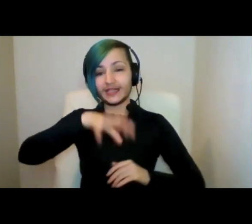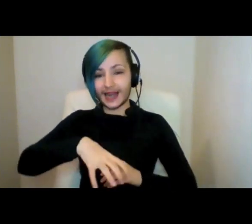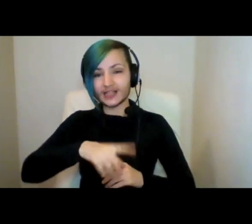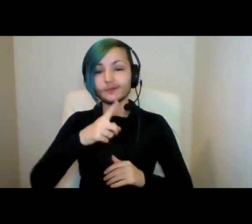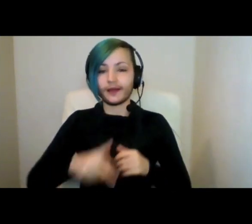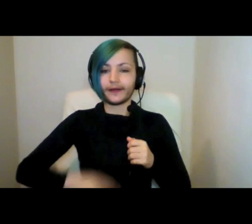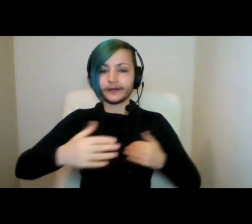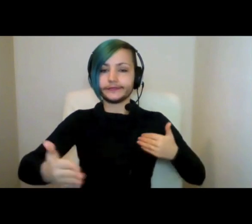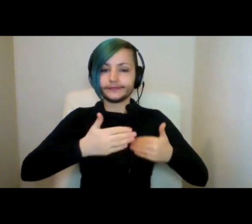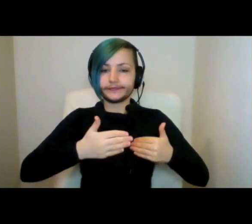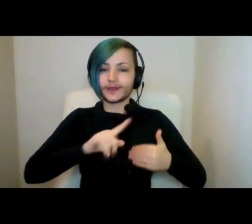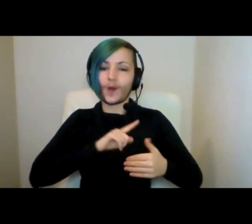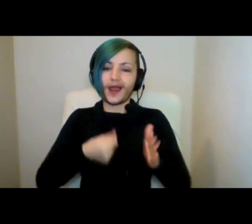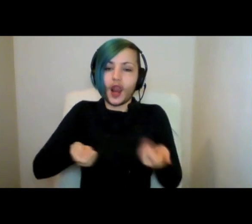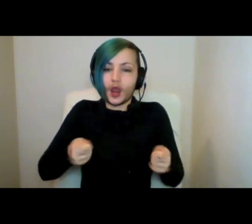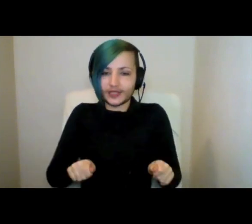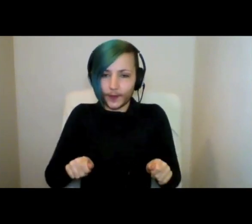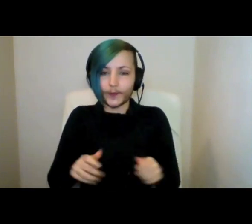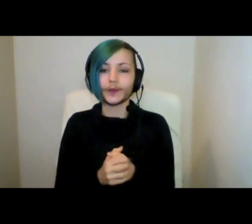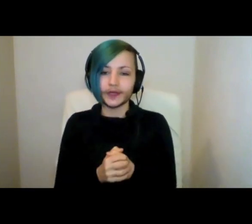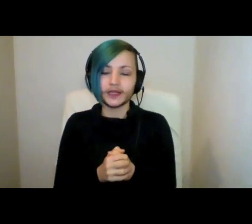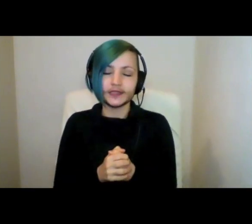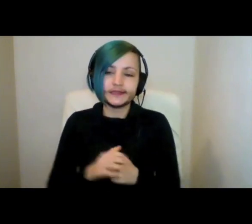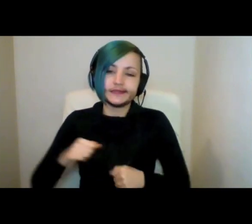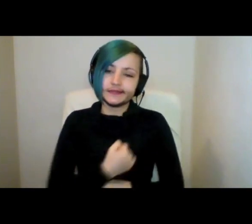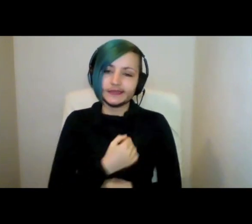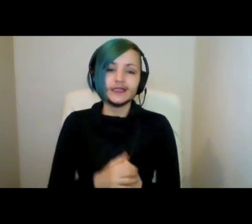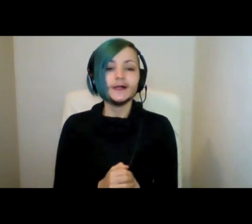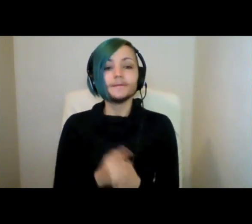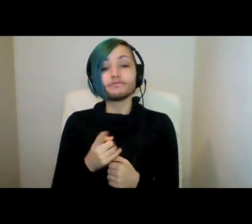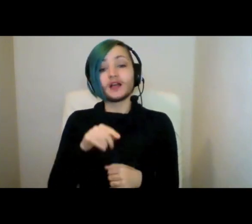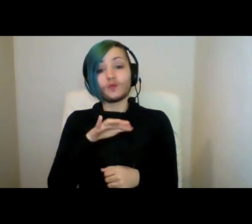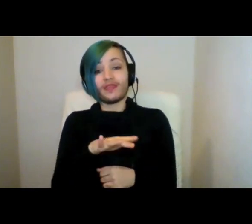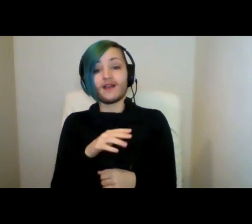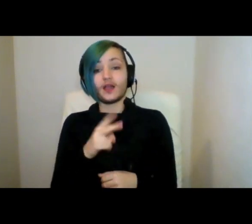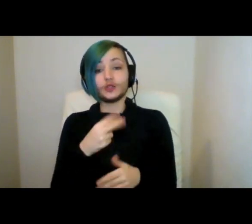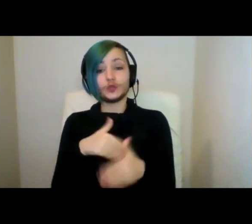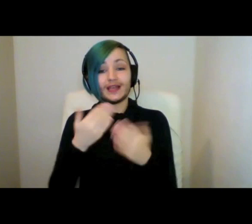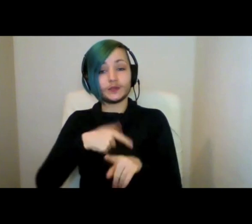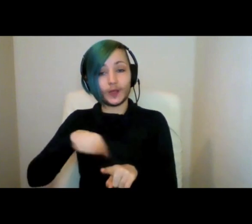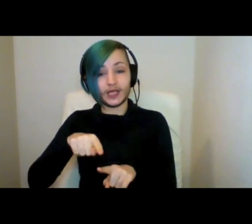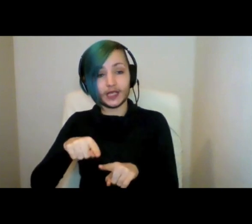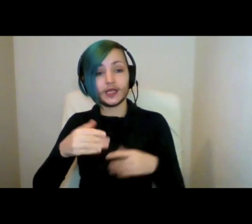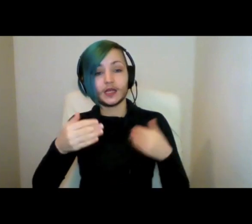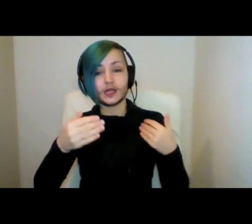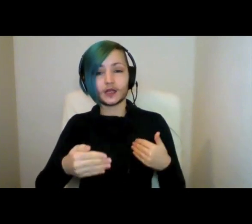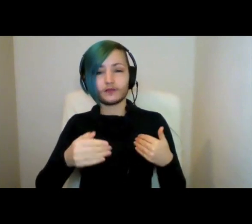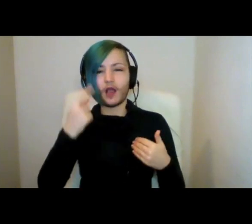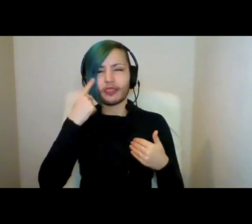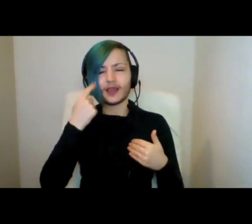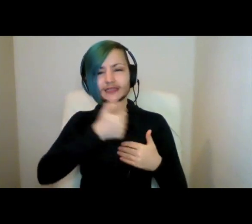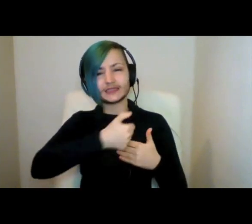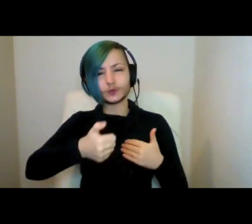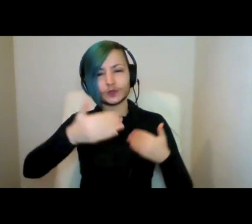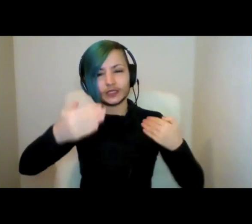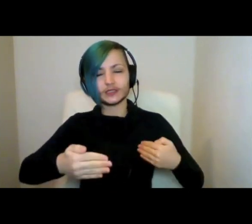lockdown, but she worked on site 2 days a week over 6 weeks, I think